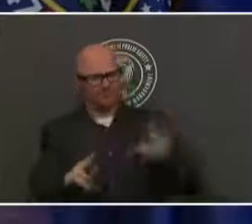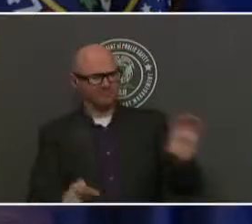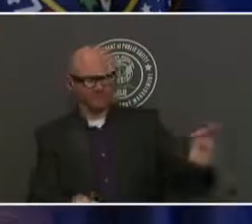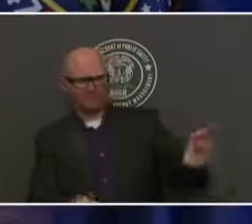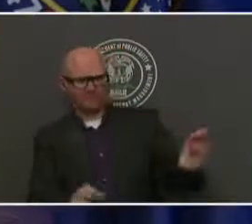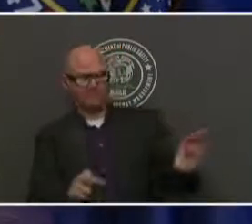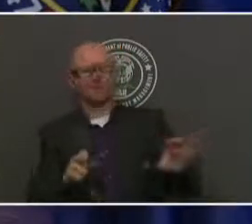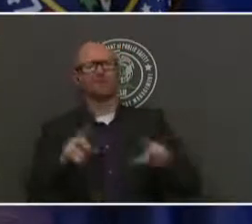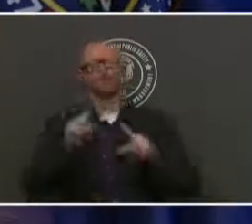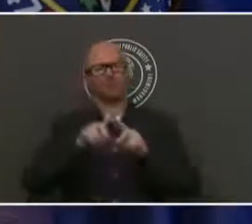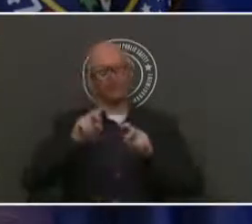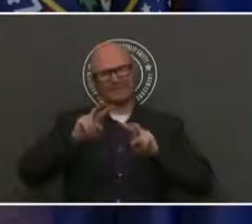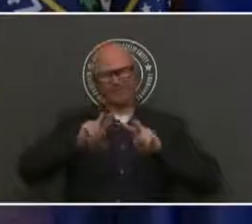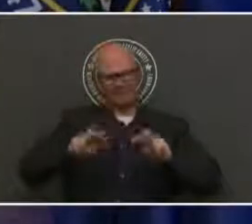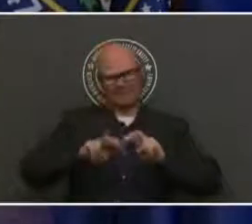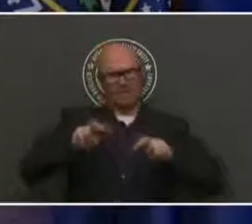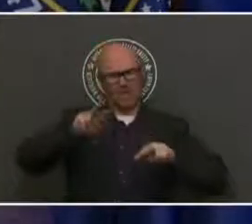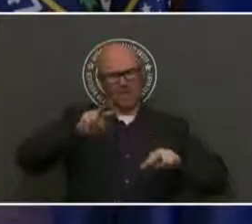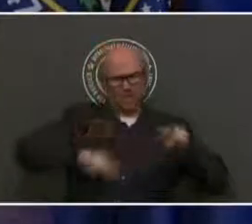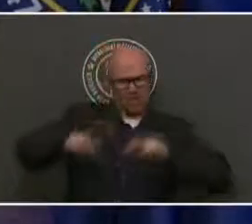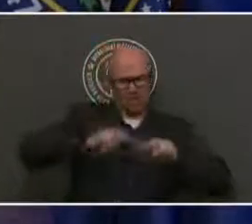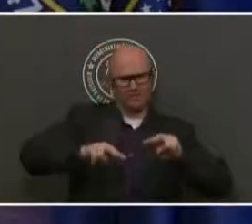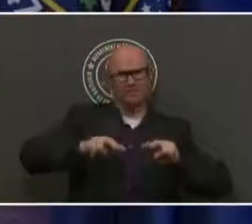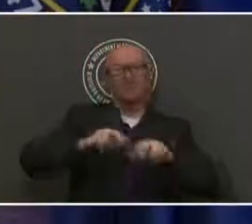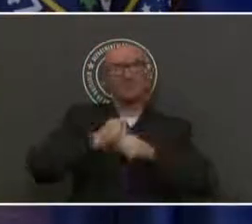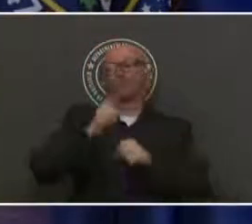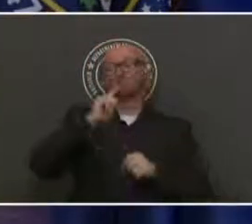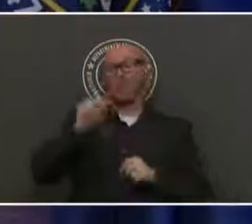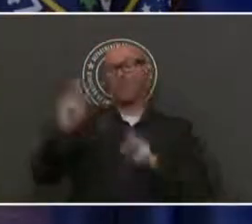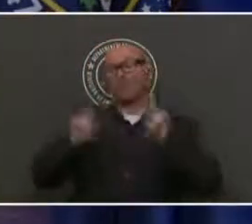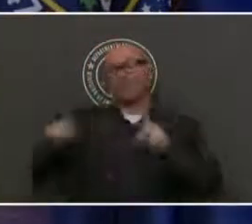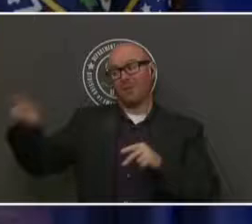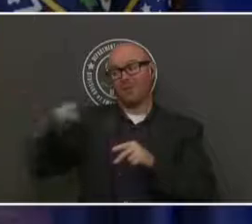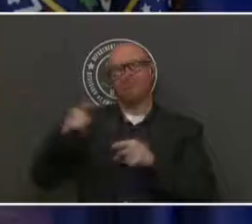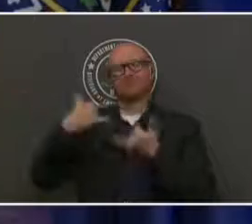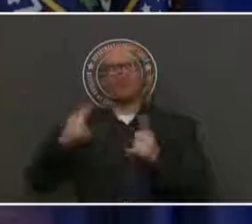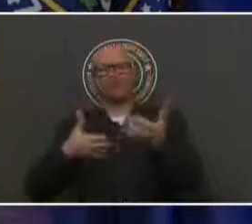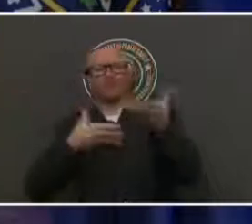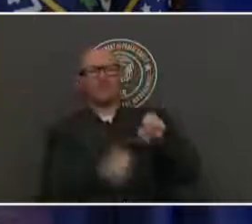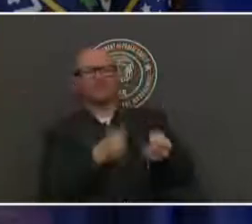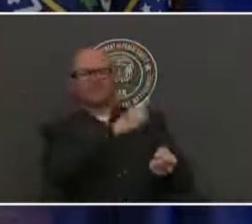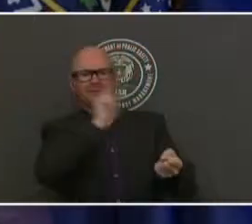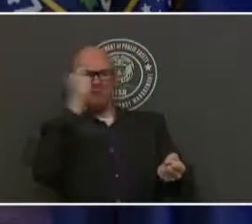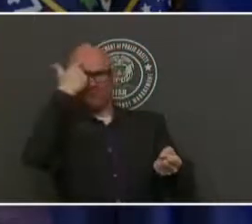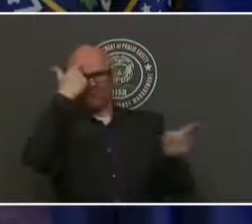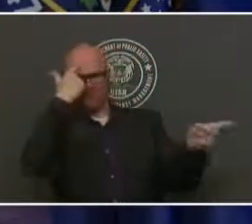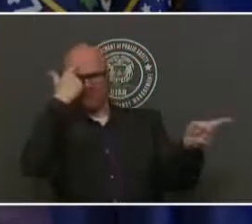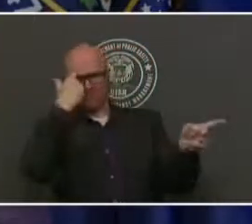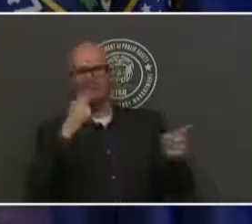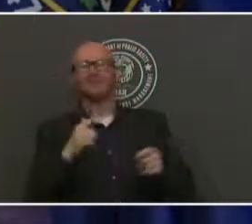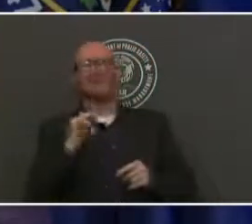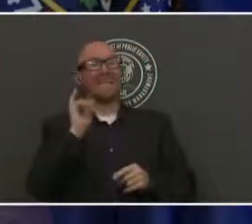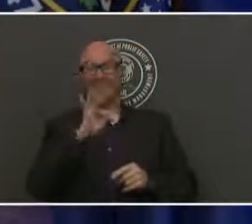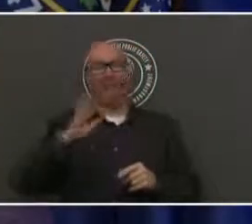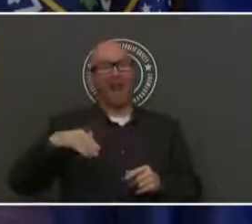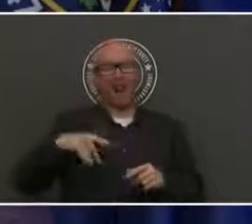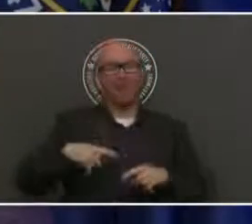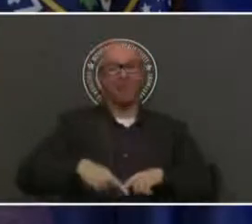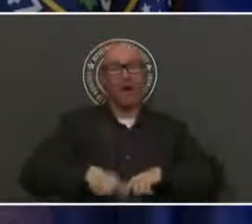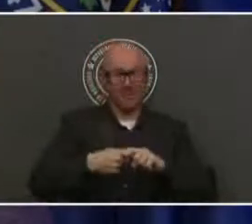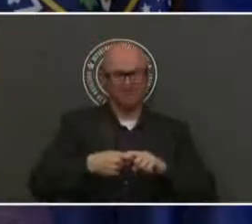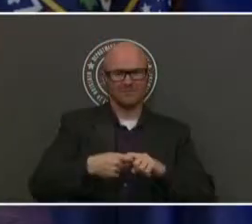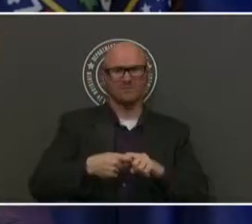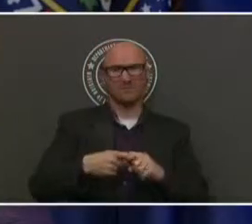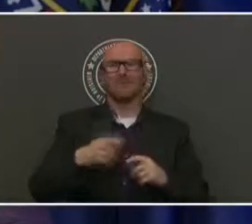people's faith in the system, so that they can say, "Hey, look, this works. We are being so careful and so safe." I tend